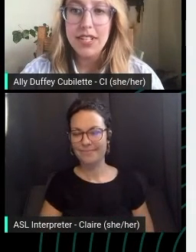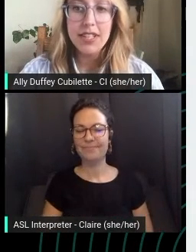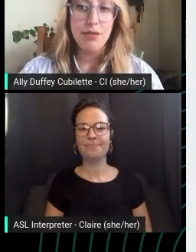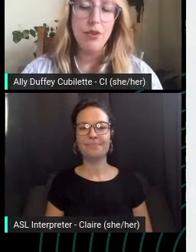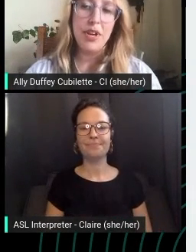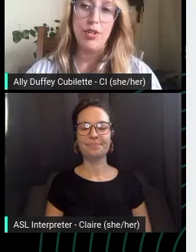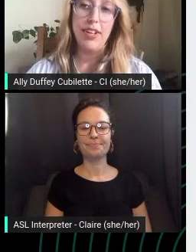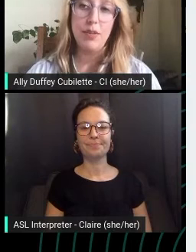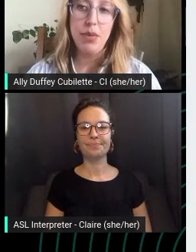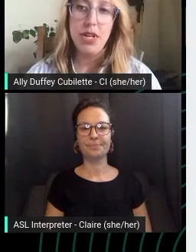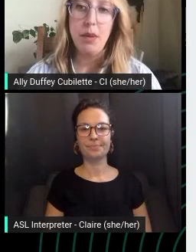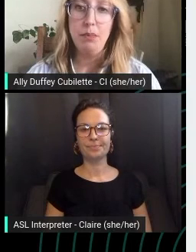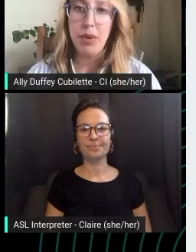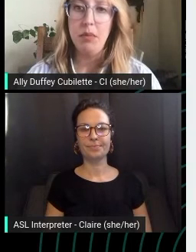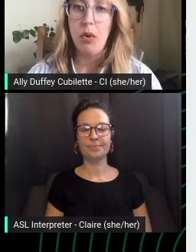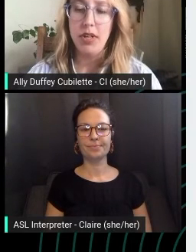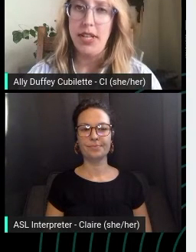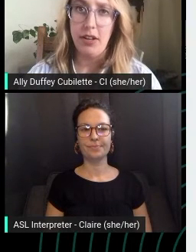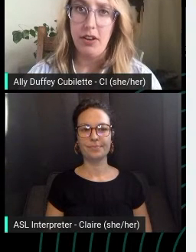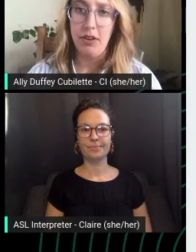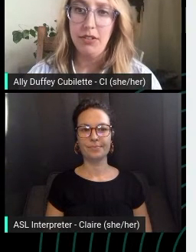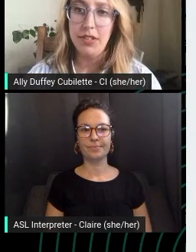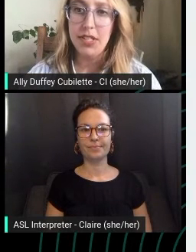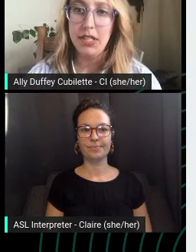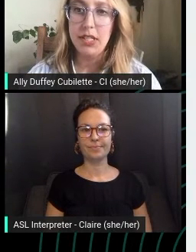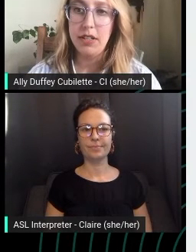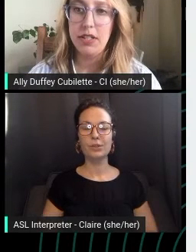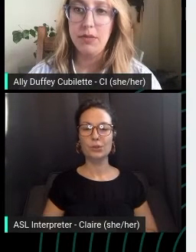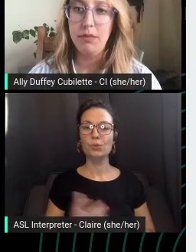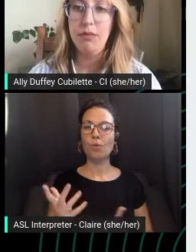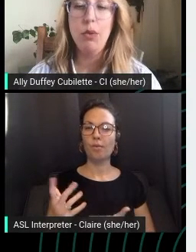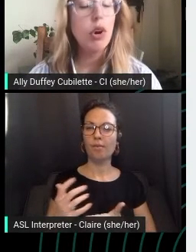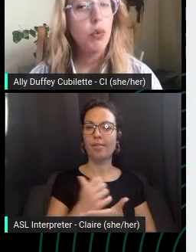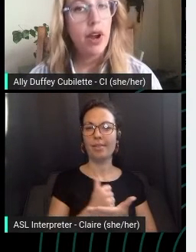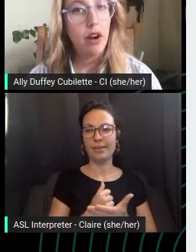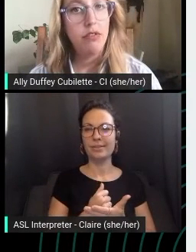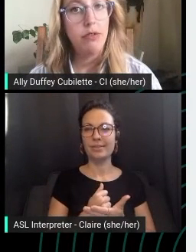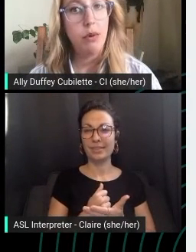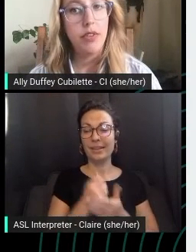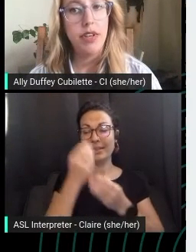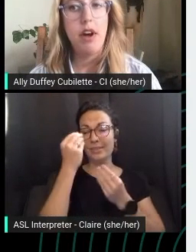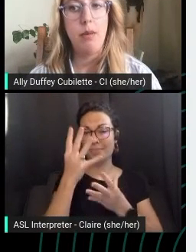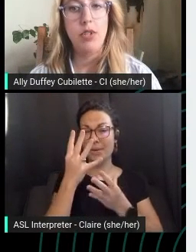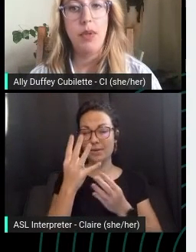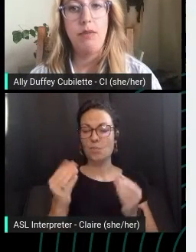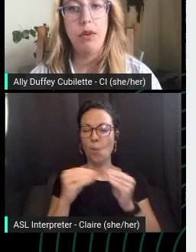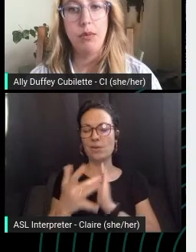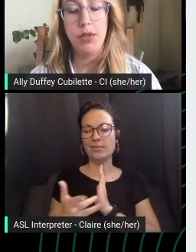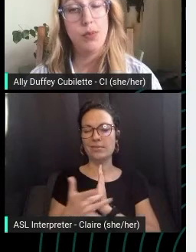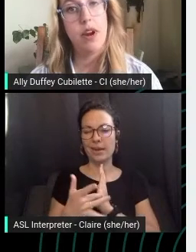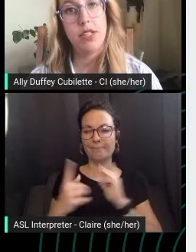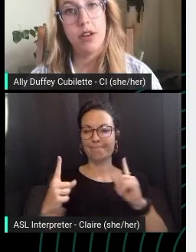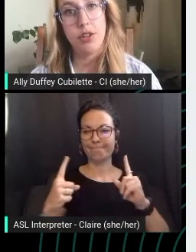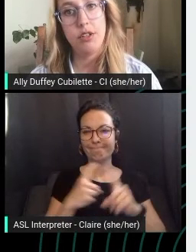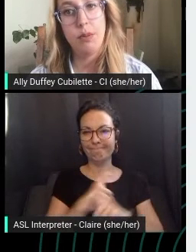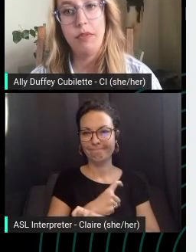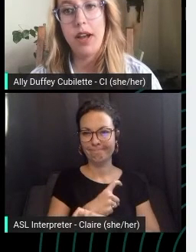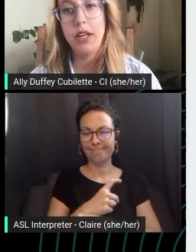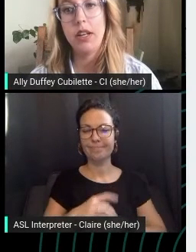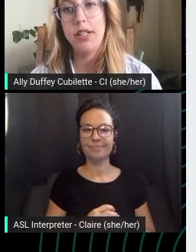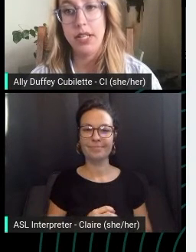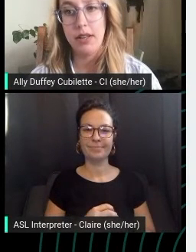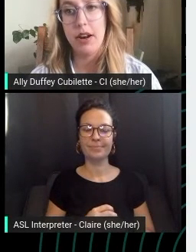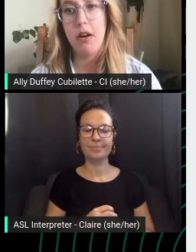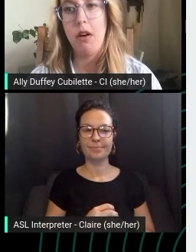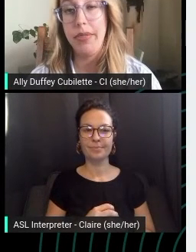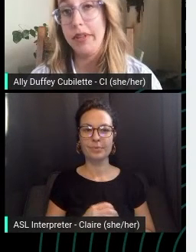However, sending this information can be a bit more technical since it's more rare for the e-commerce platforms used by our sector to